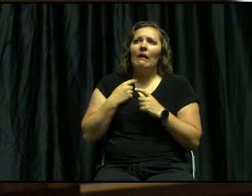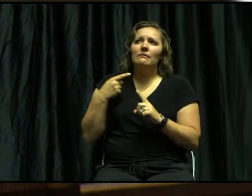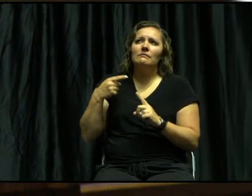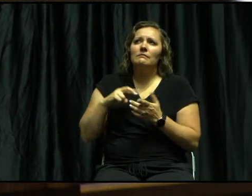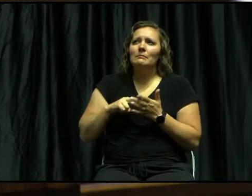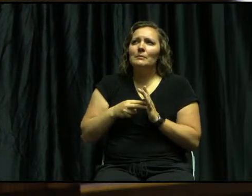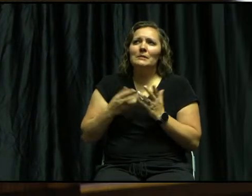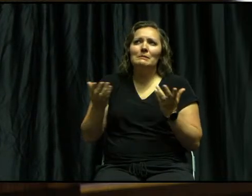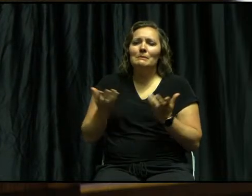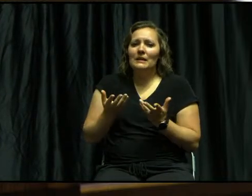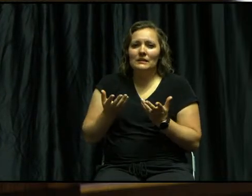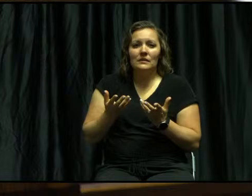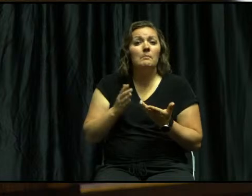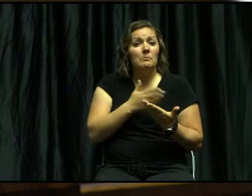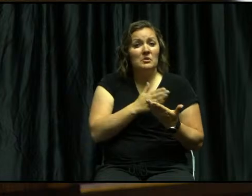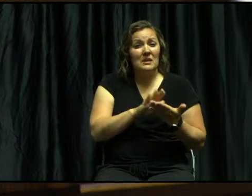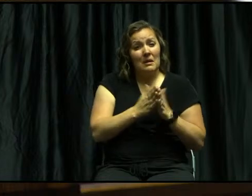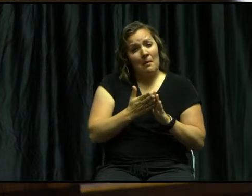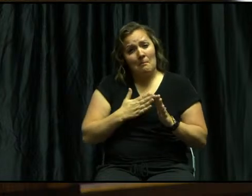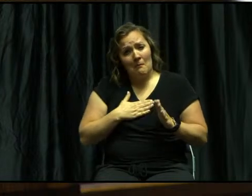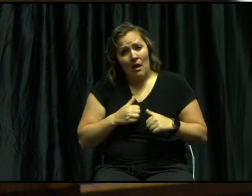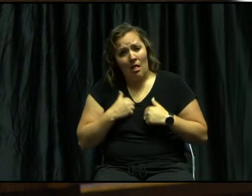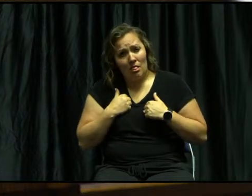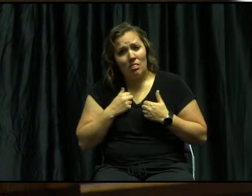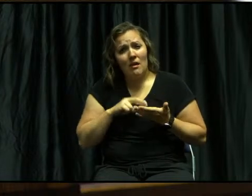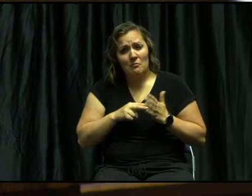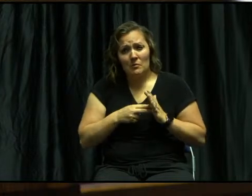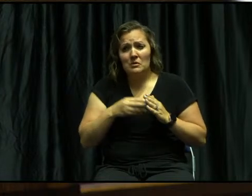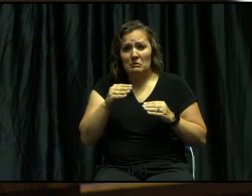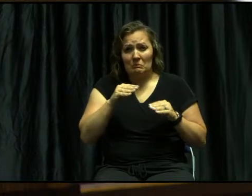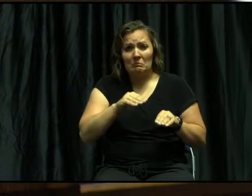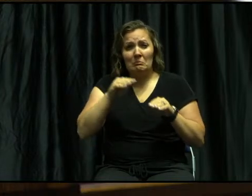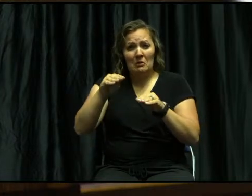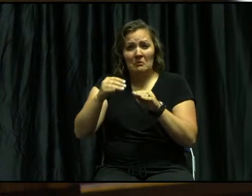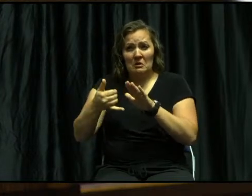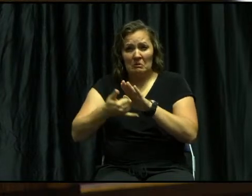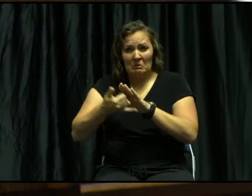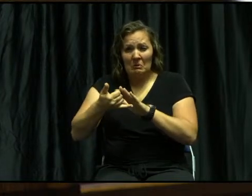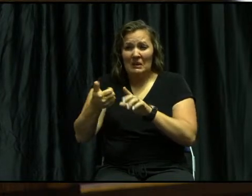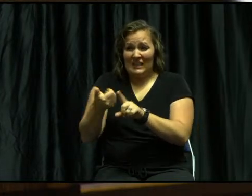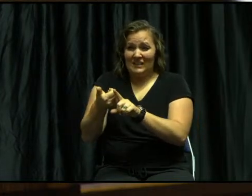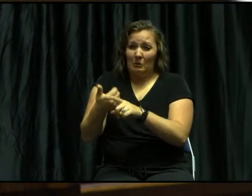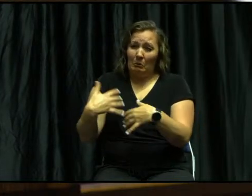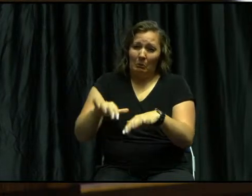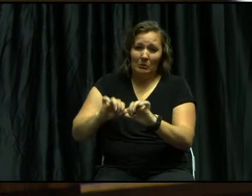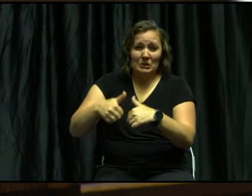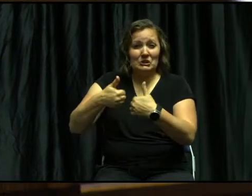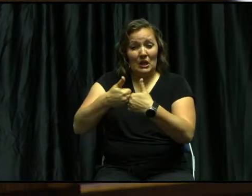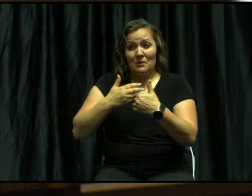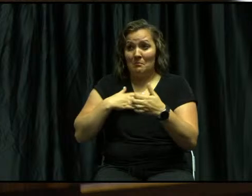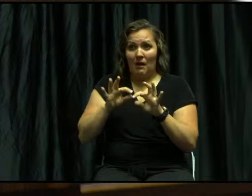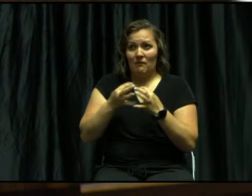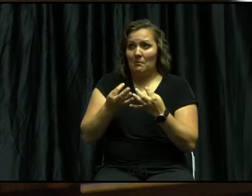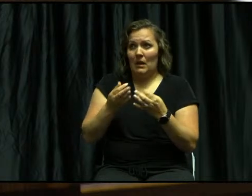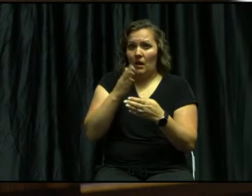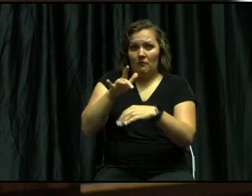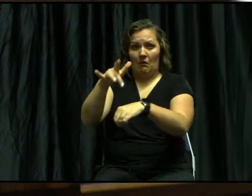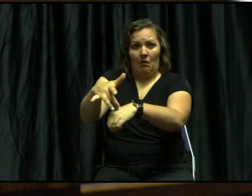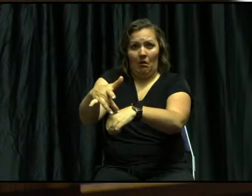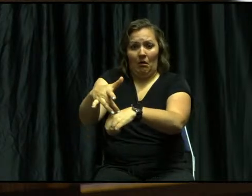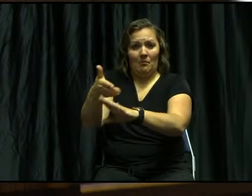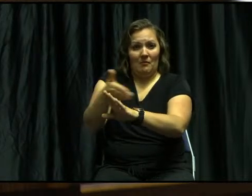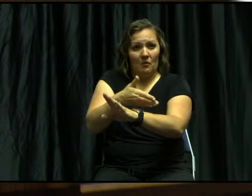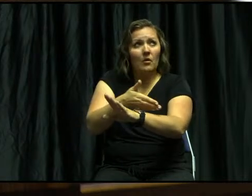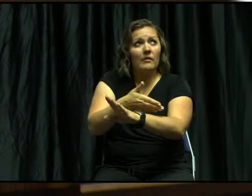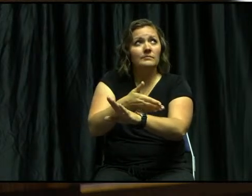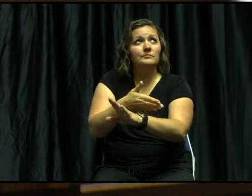Music became my life's purpose. Moving to New York was a challenge in itself. My family and I have never been to New York. The only